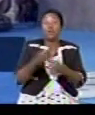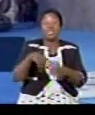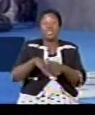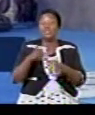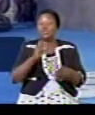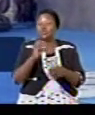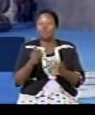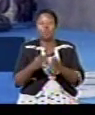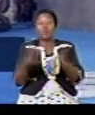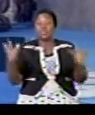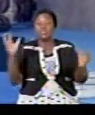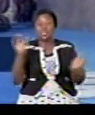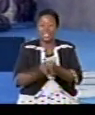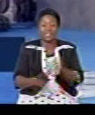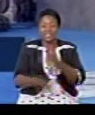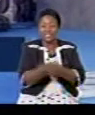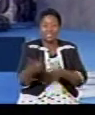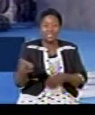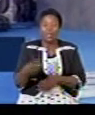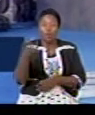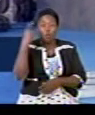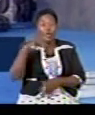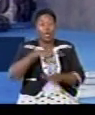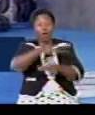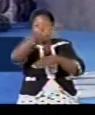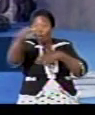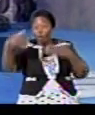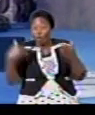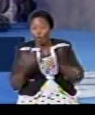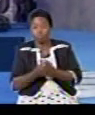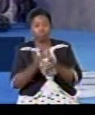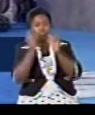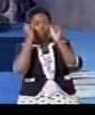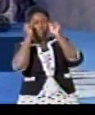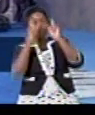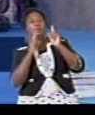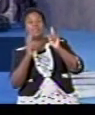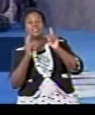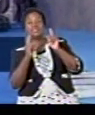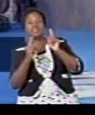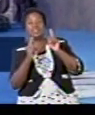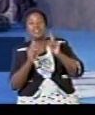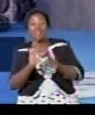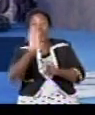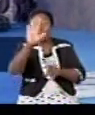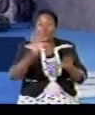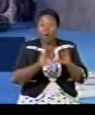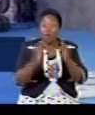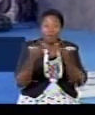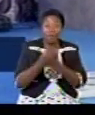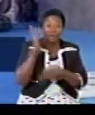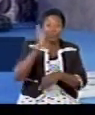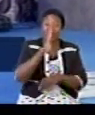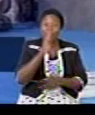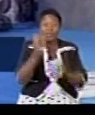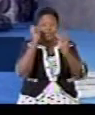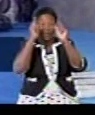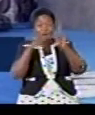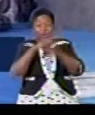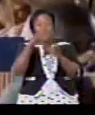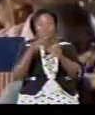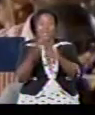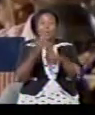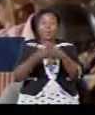insomuch that they were all amazed. Your family will be amazed when you get back